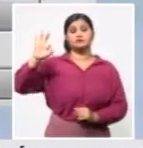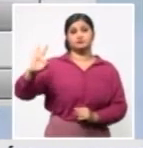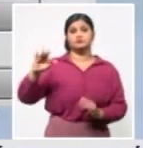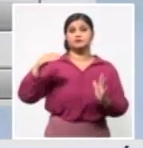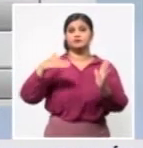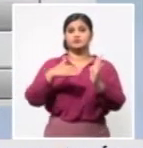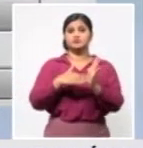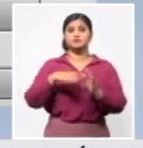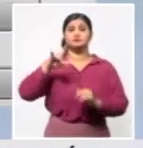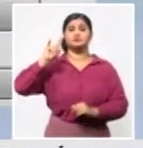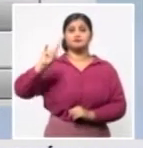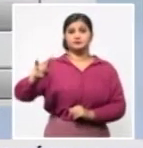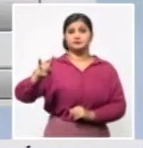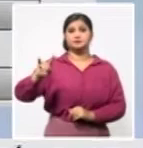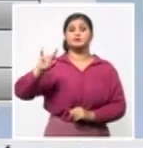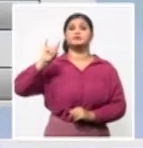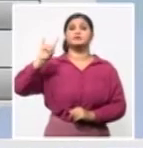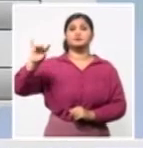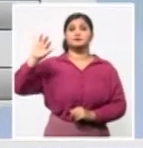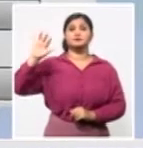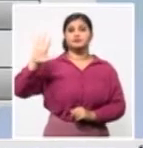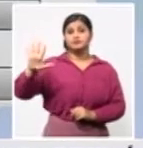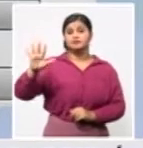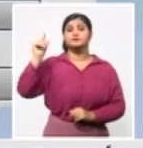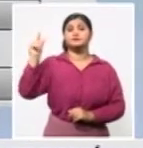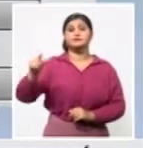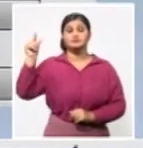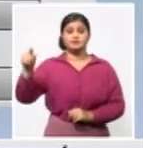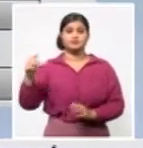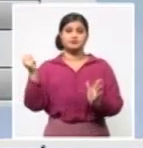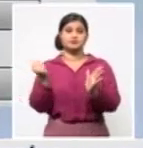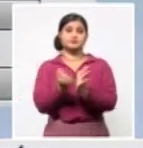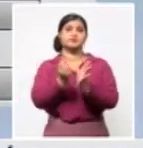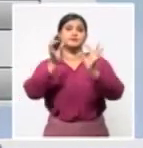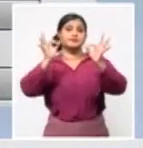12,698,995 and is rising, given that